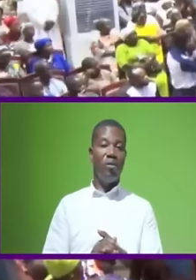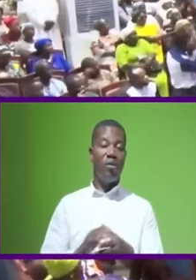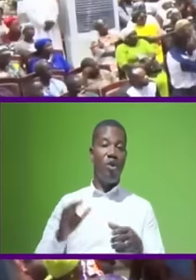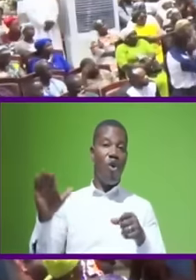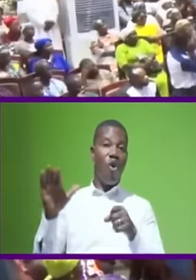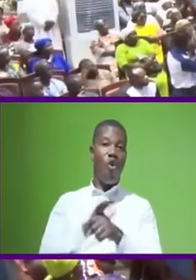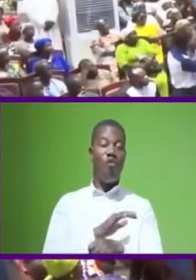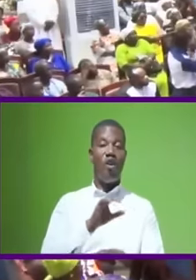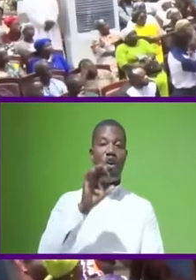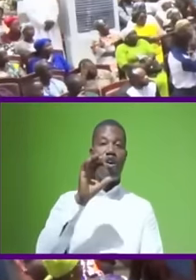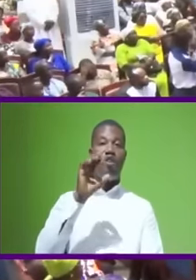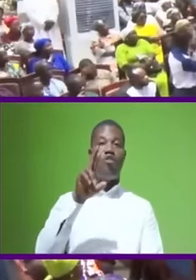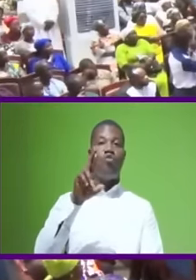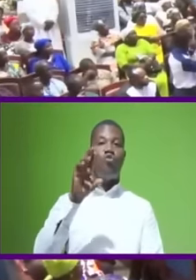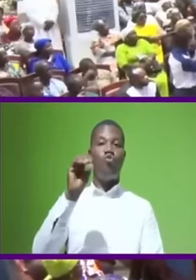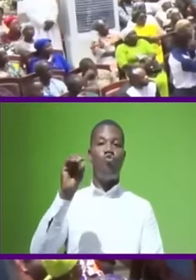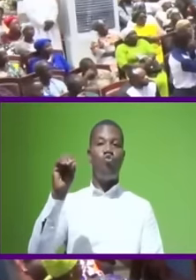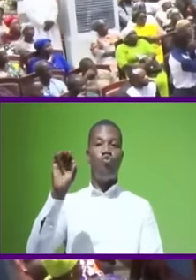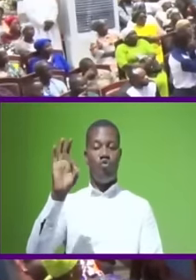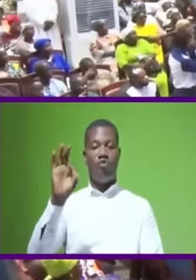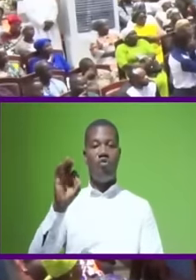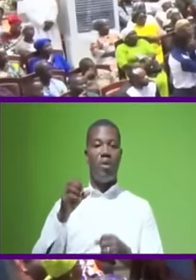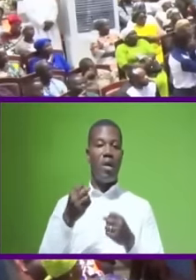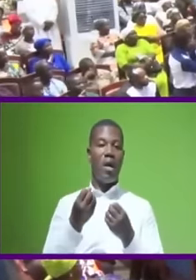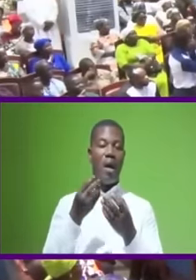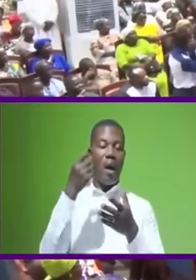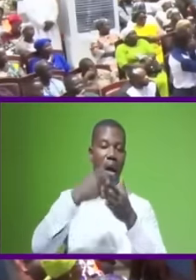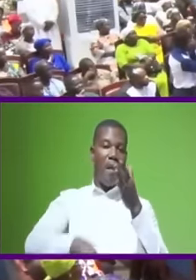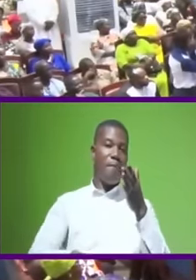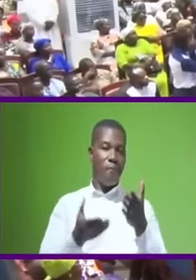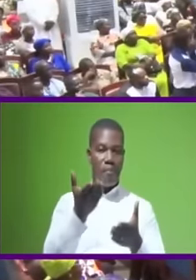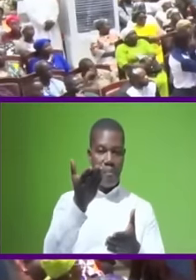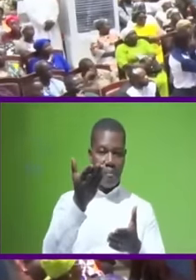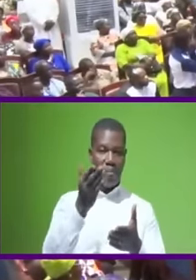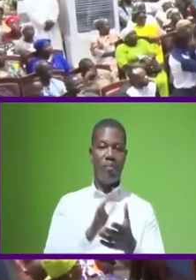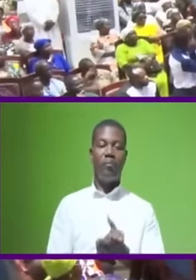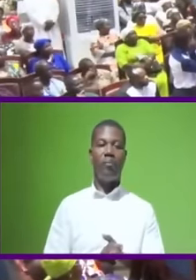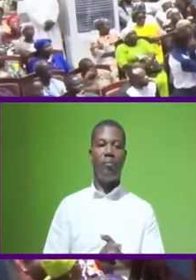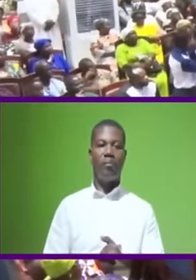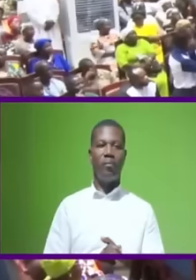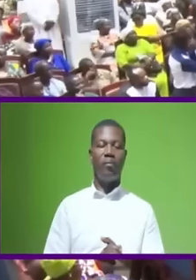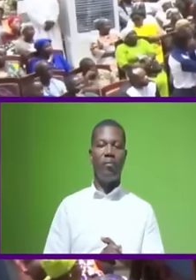the projects going on in this house. Even the roofing cost, how much will it be?